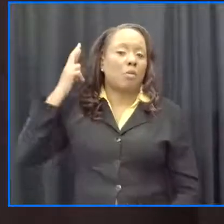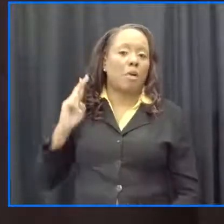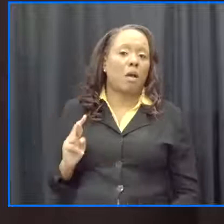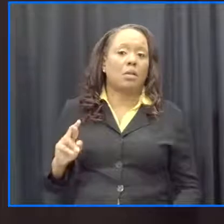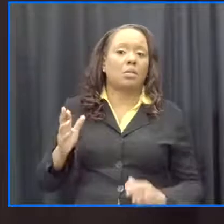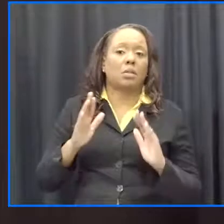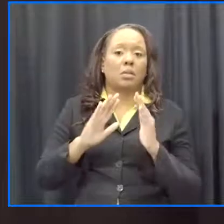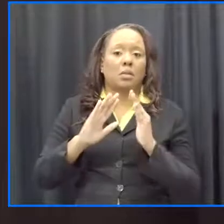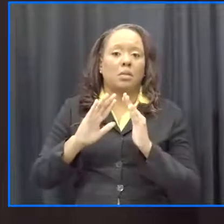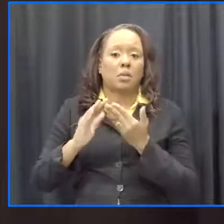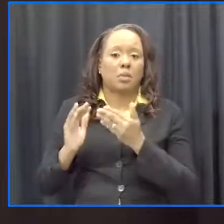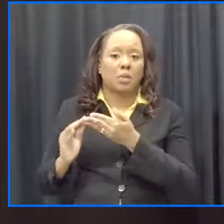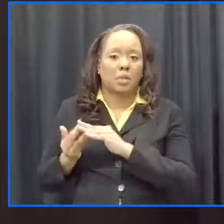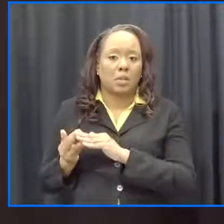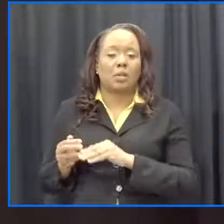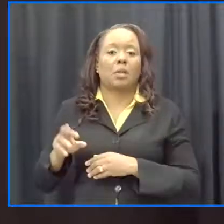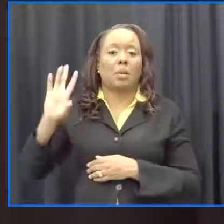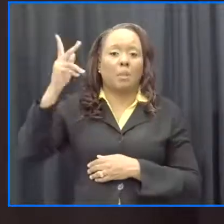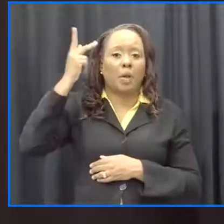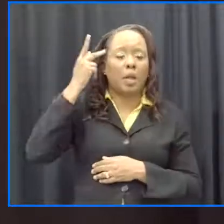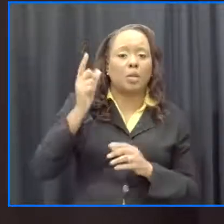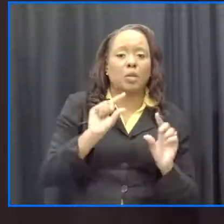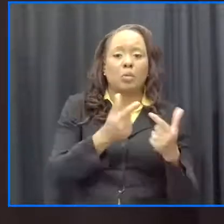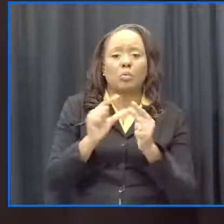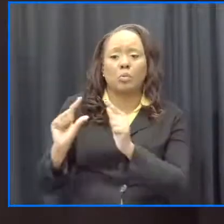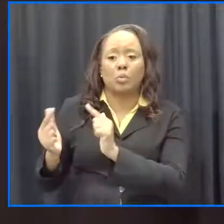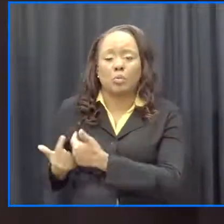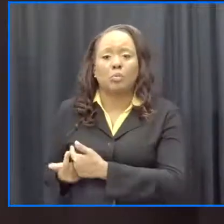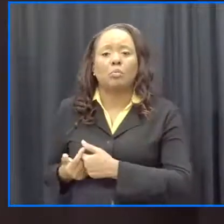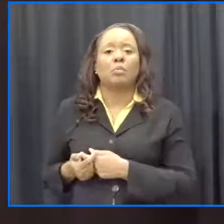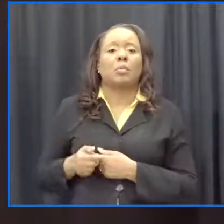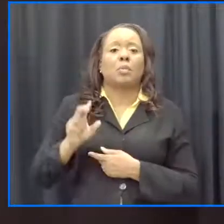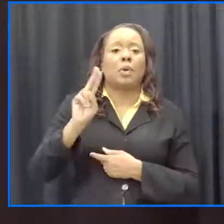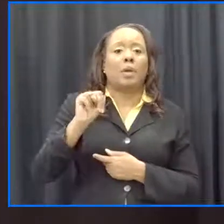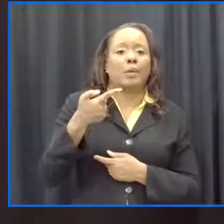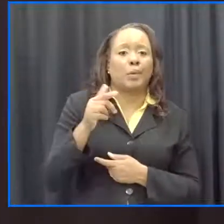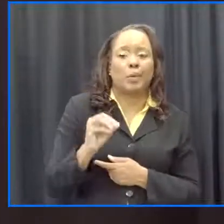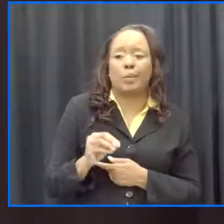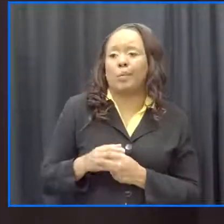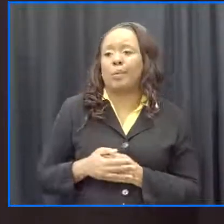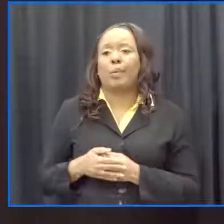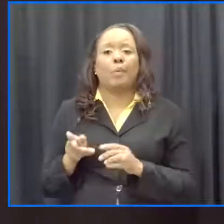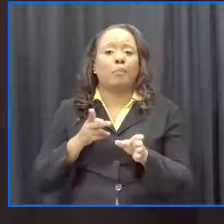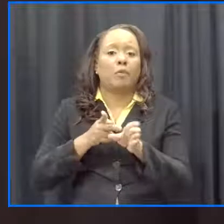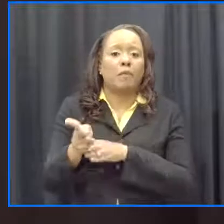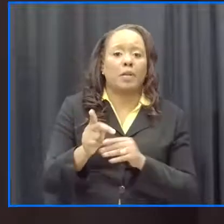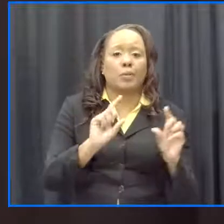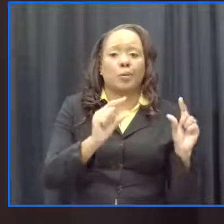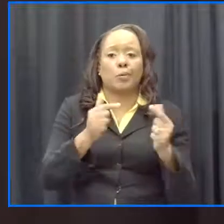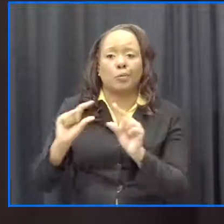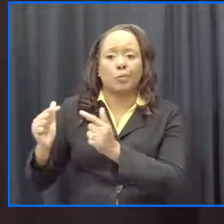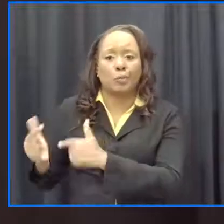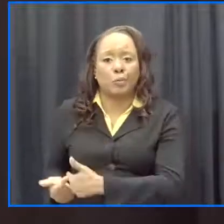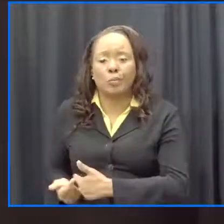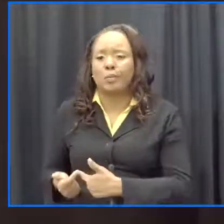community, political parties, professional and charitable organizations, and